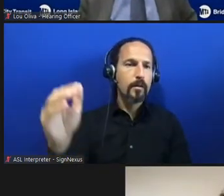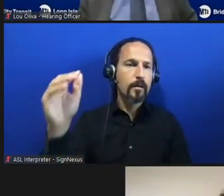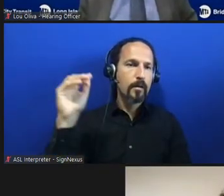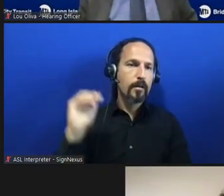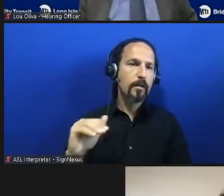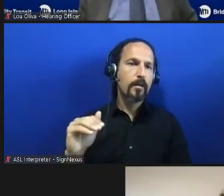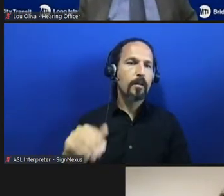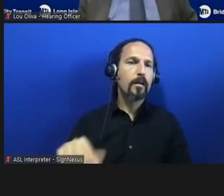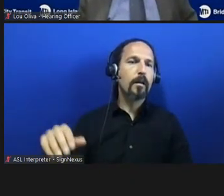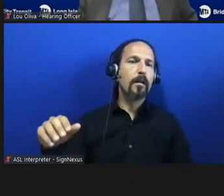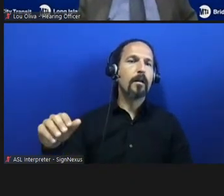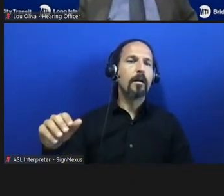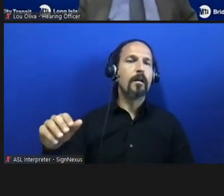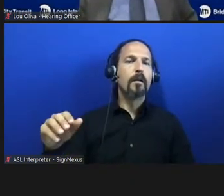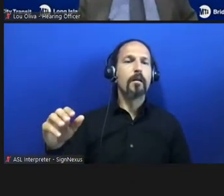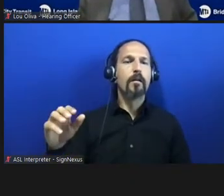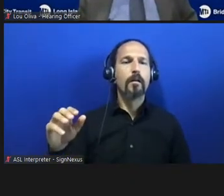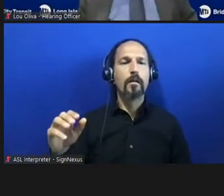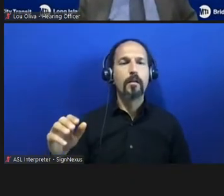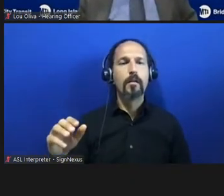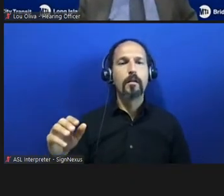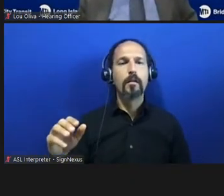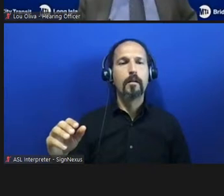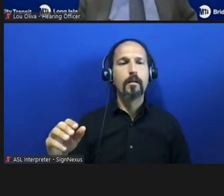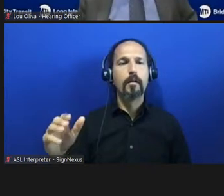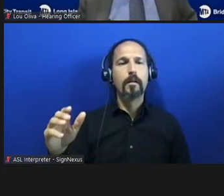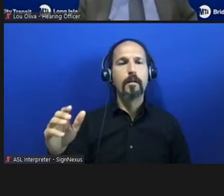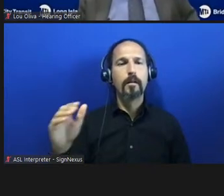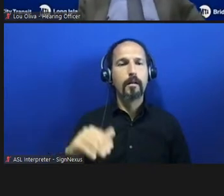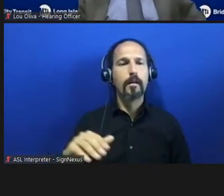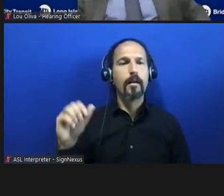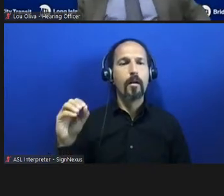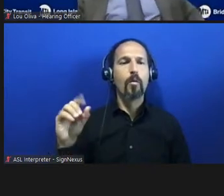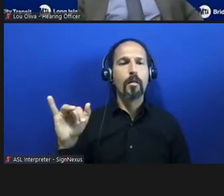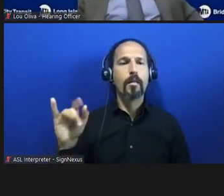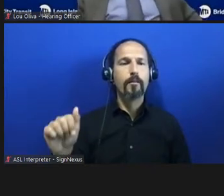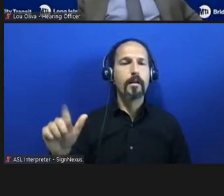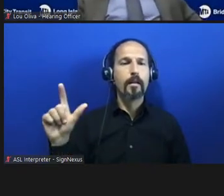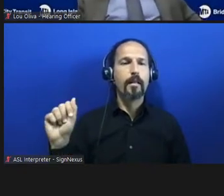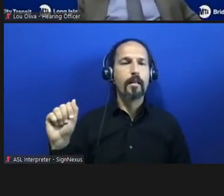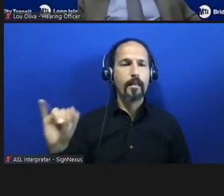speaker is Olivia Lai followed by krishovani Drummond